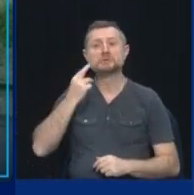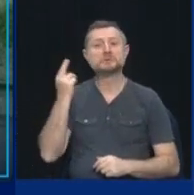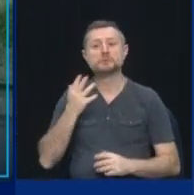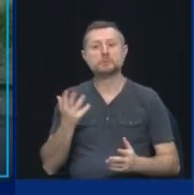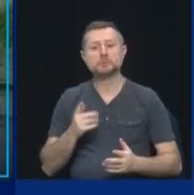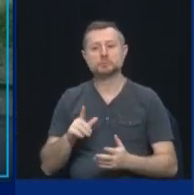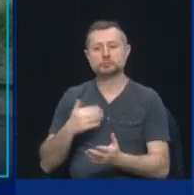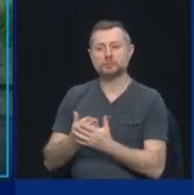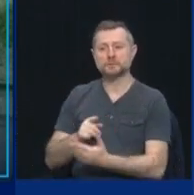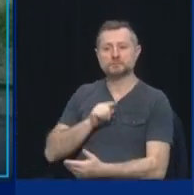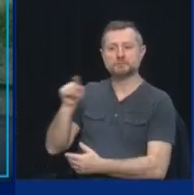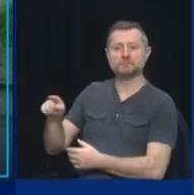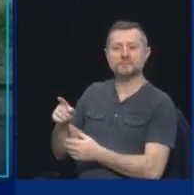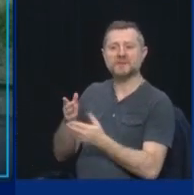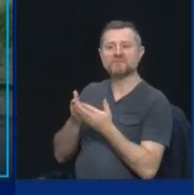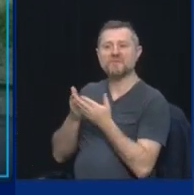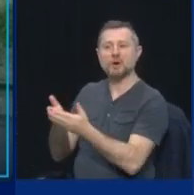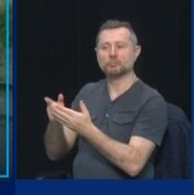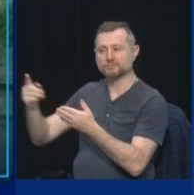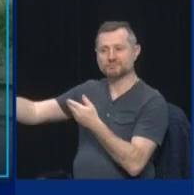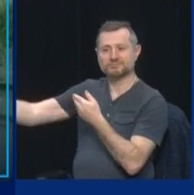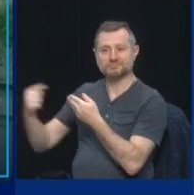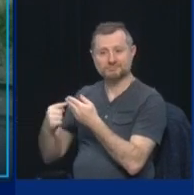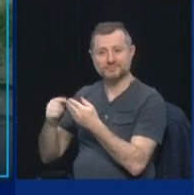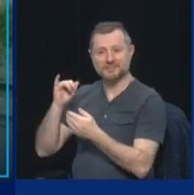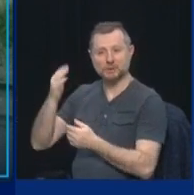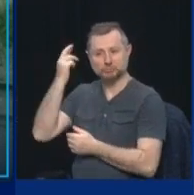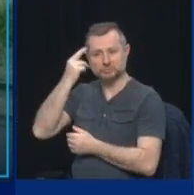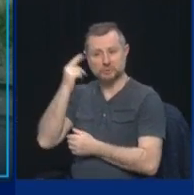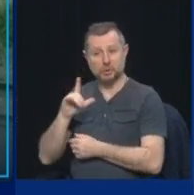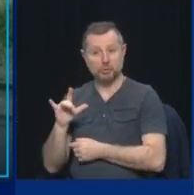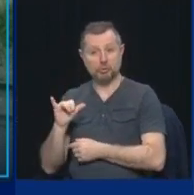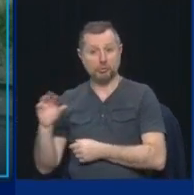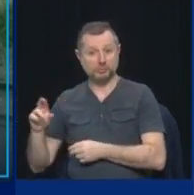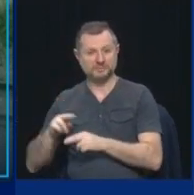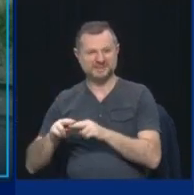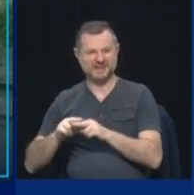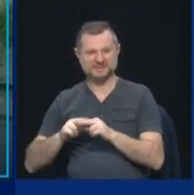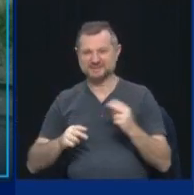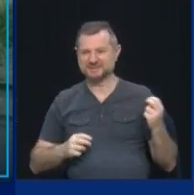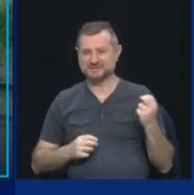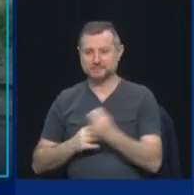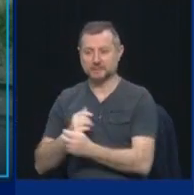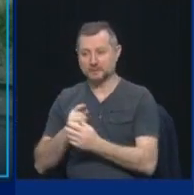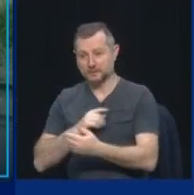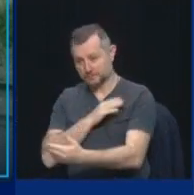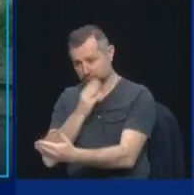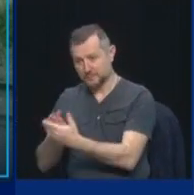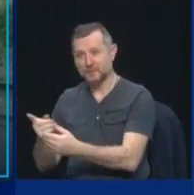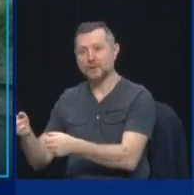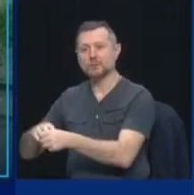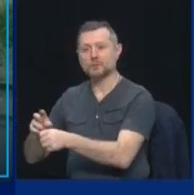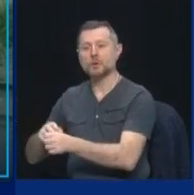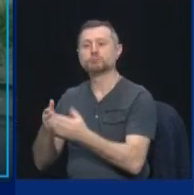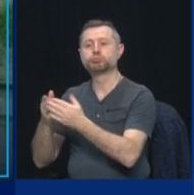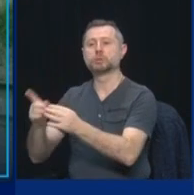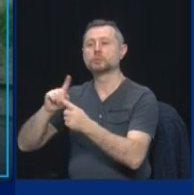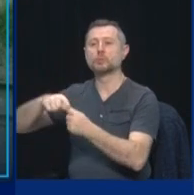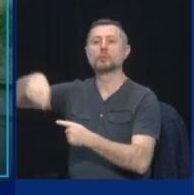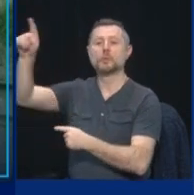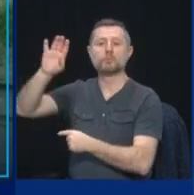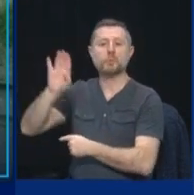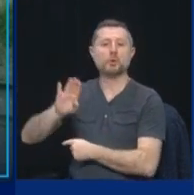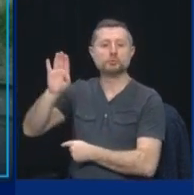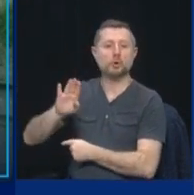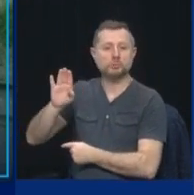ferry. That's why they built the Long Island Railroad, to get out to take a ferry to Boston. But what the Long Island